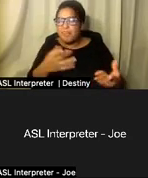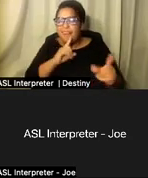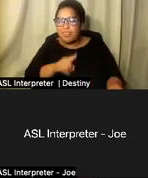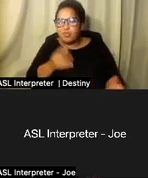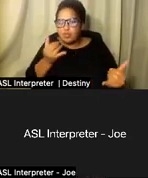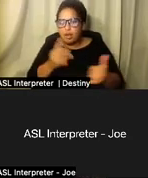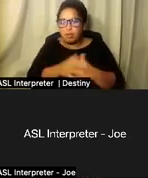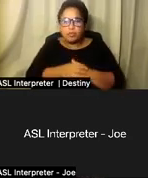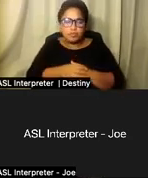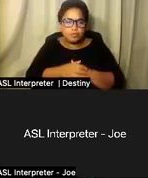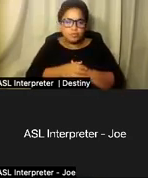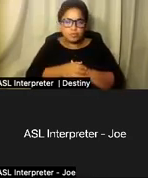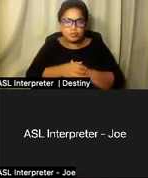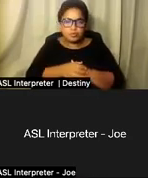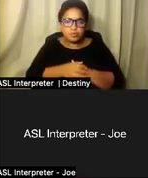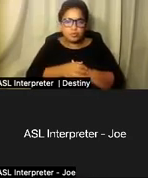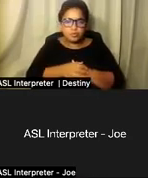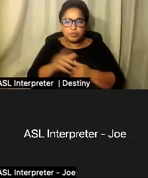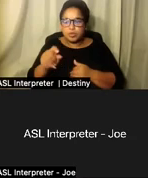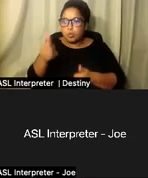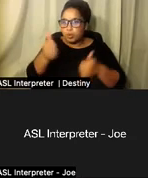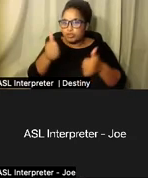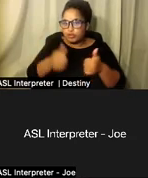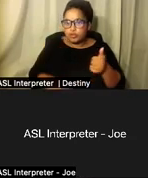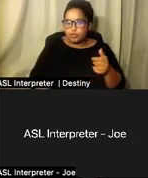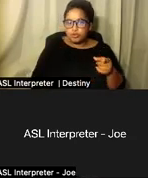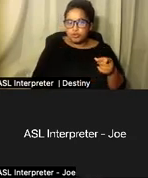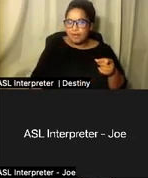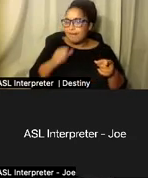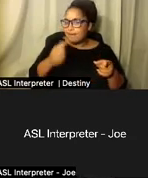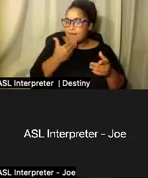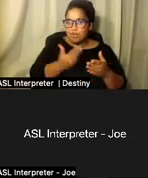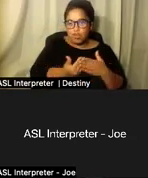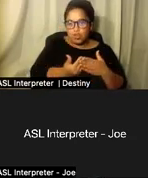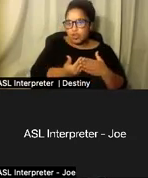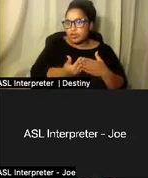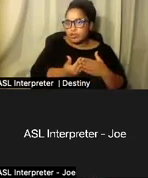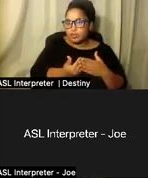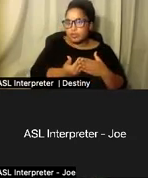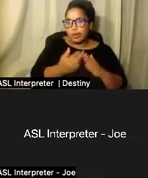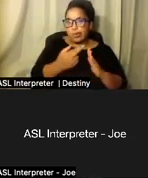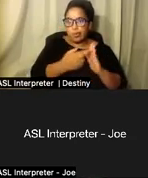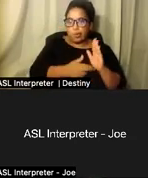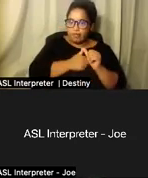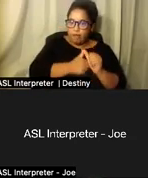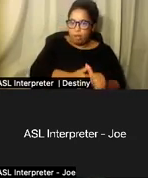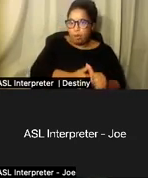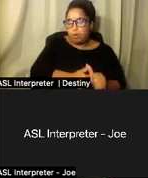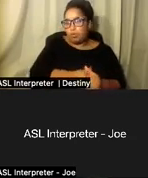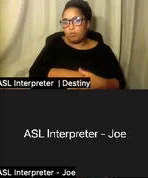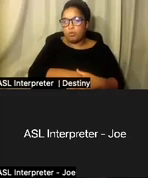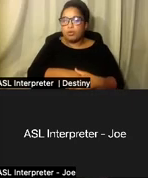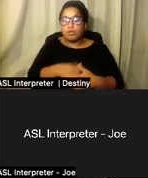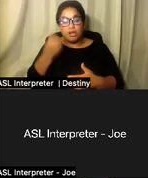those. The question was, which is not a good rule of thumb? And this happens all